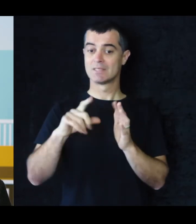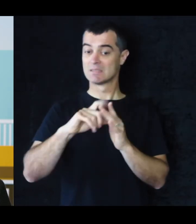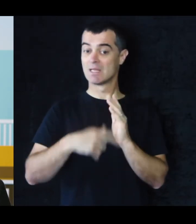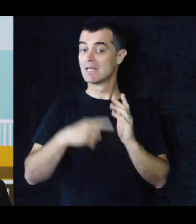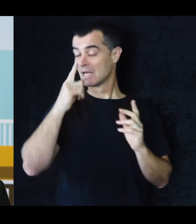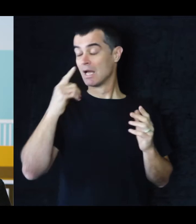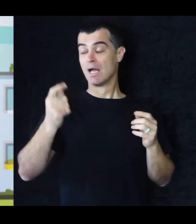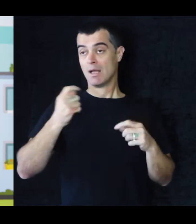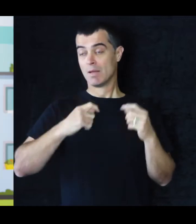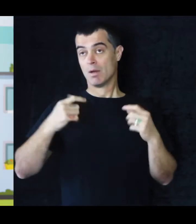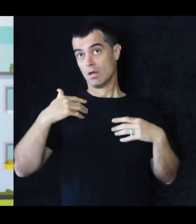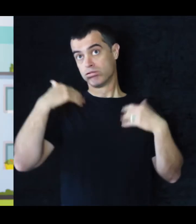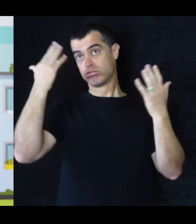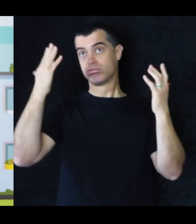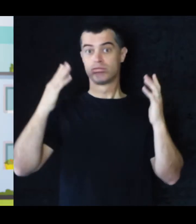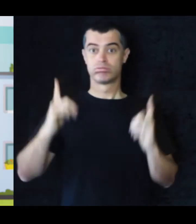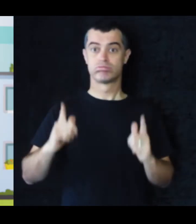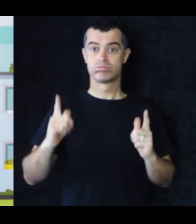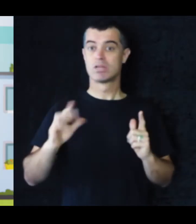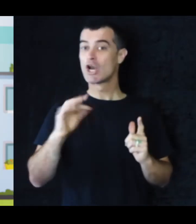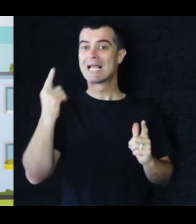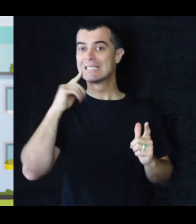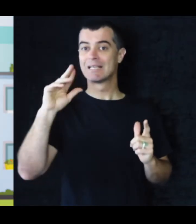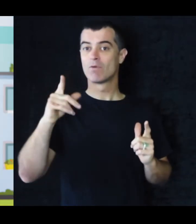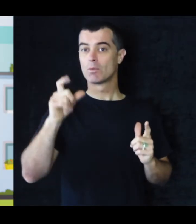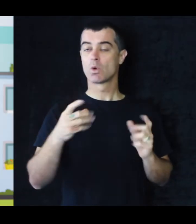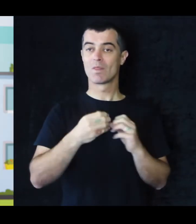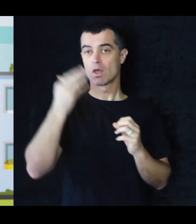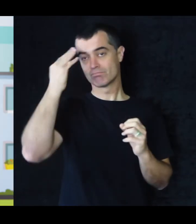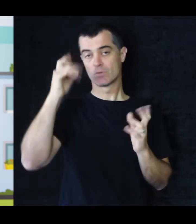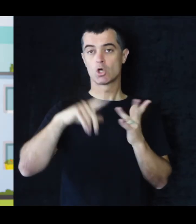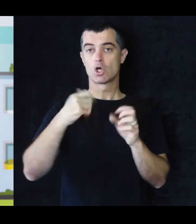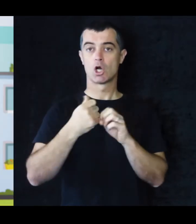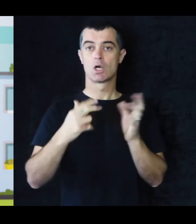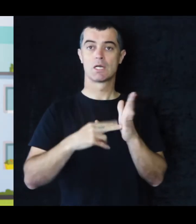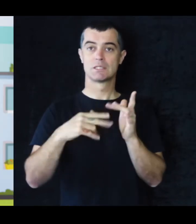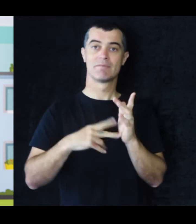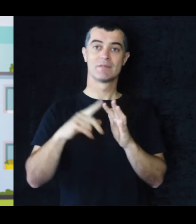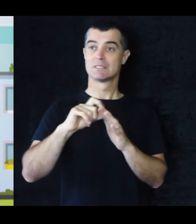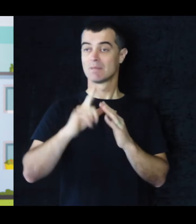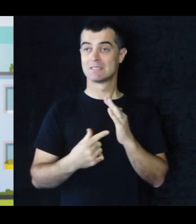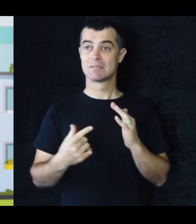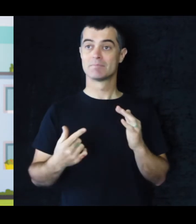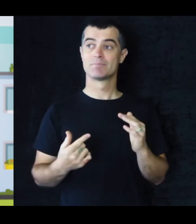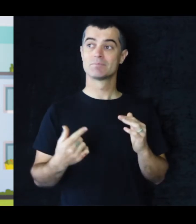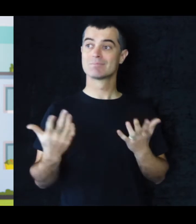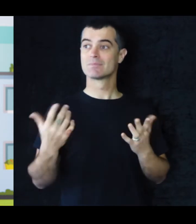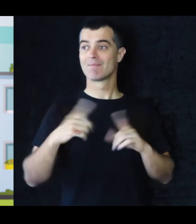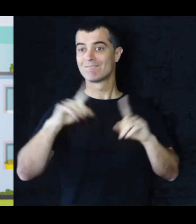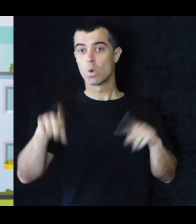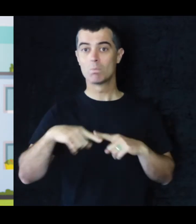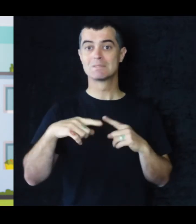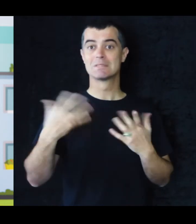quite overwhelming. It's not easy for someone with a cognitive disability in regards to